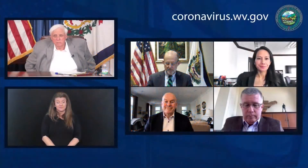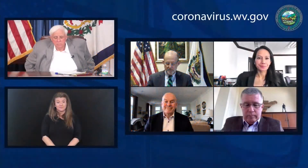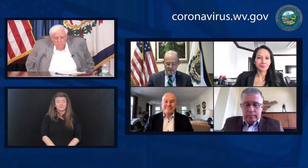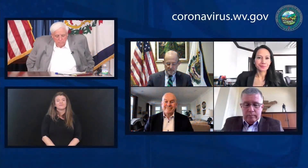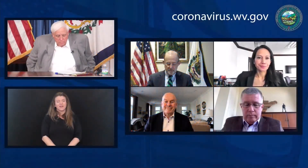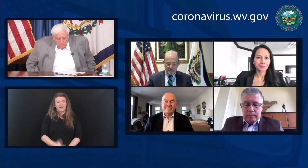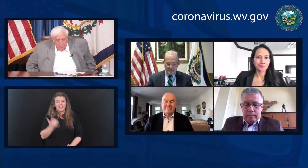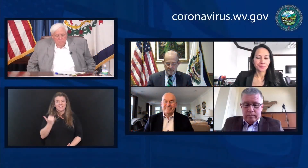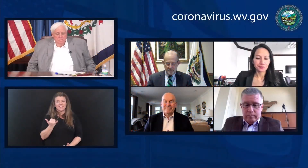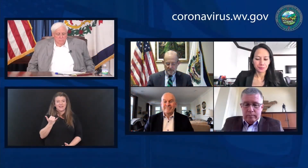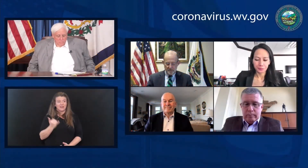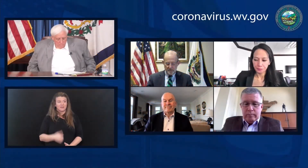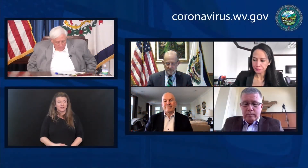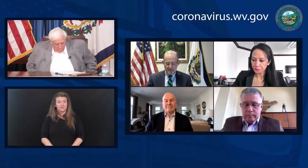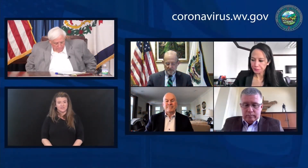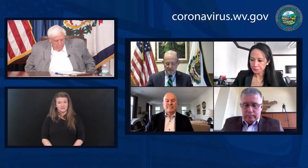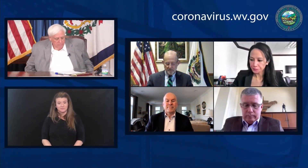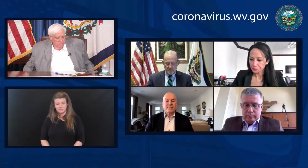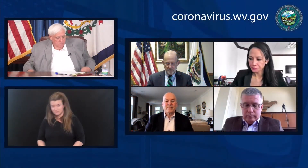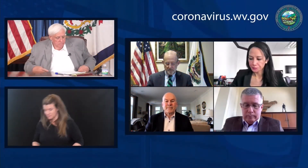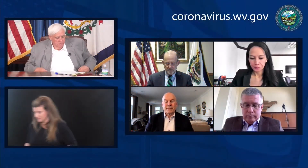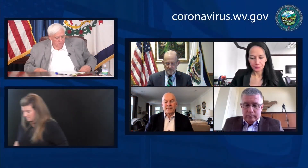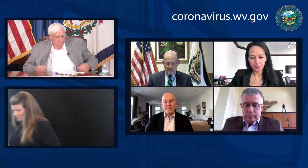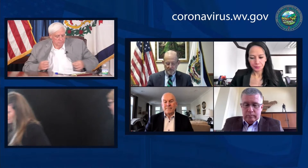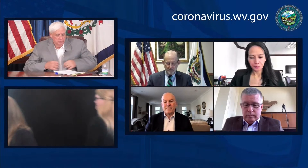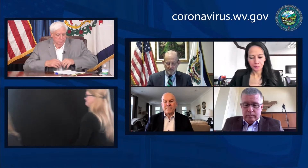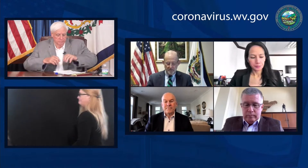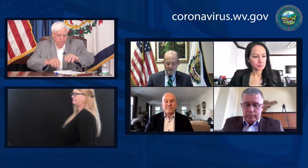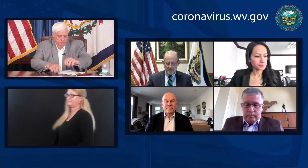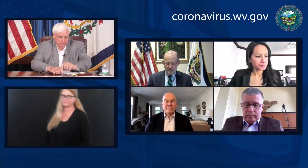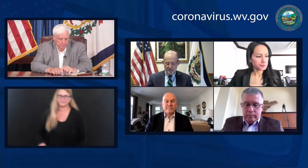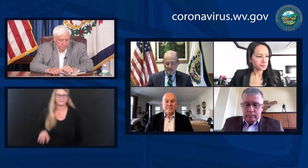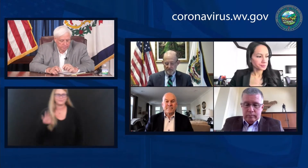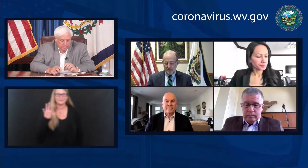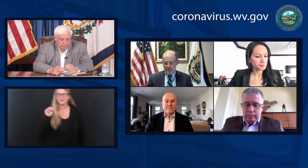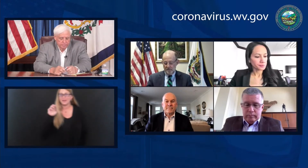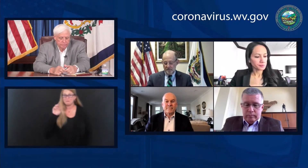All right, we'll now go to questions from members of the media. The first today from Mark Curtis with Nexstar Media.